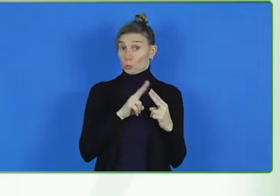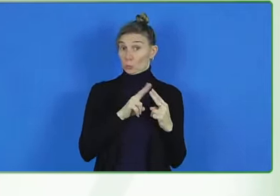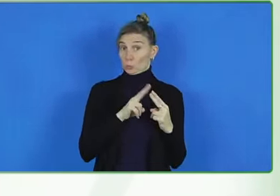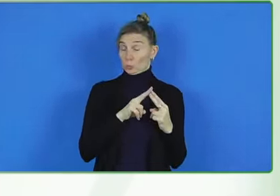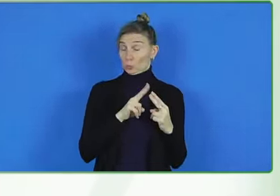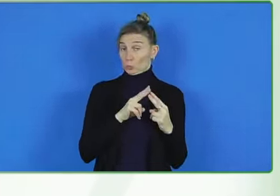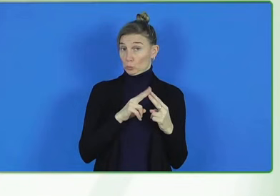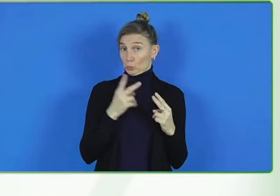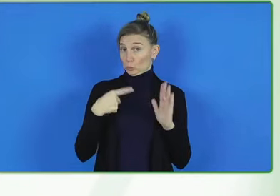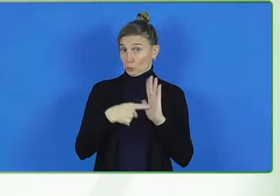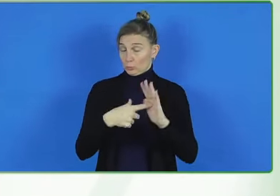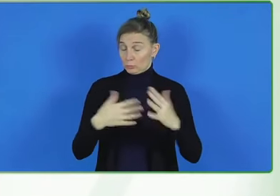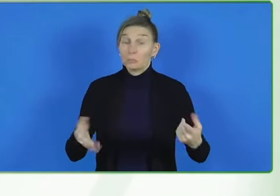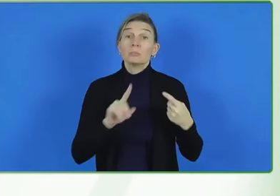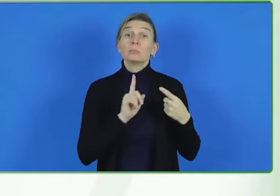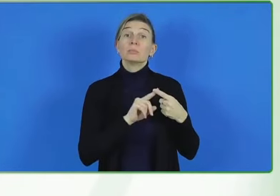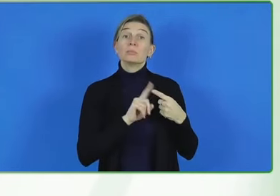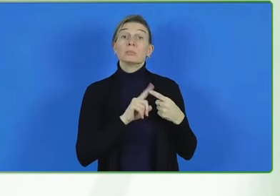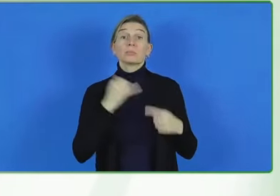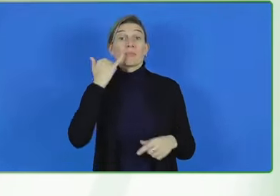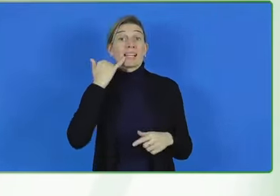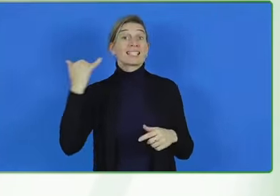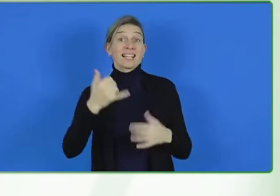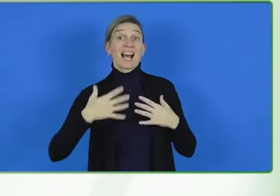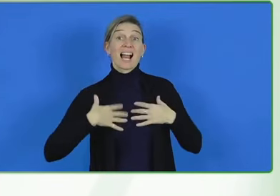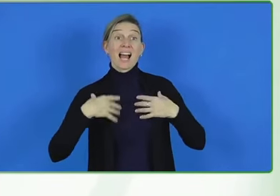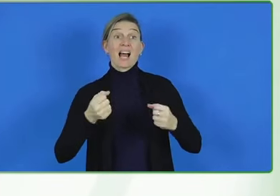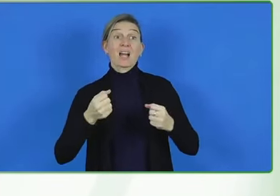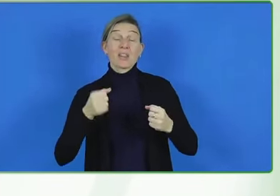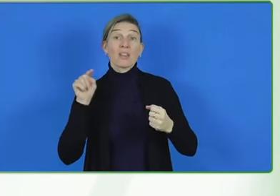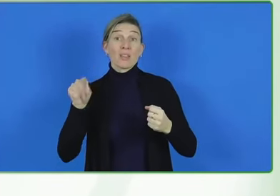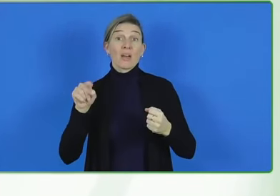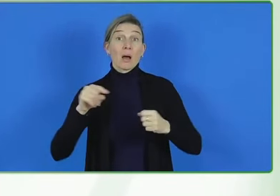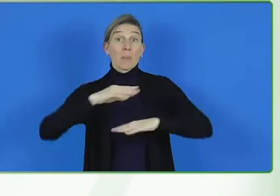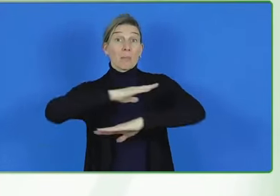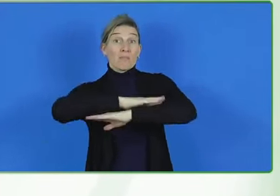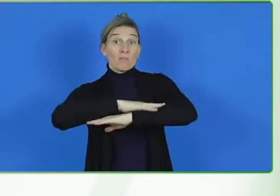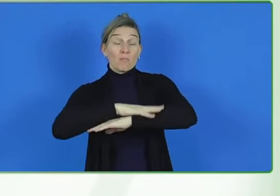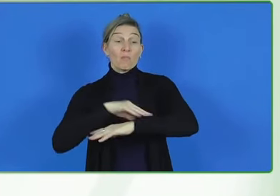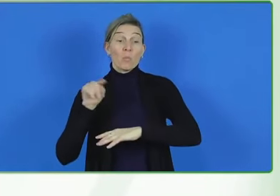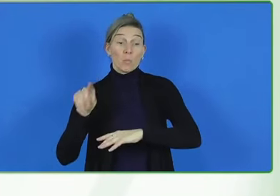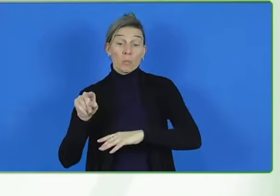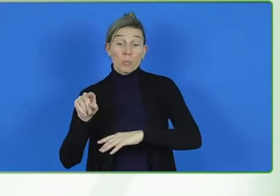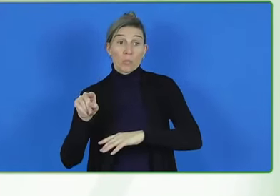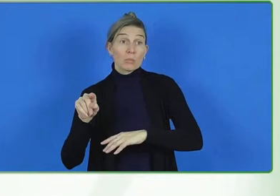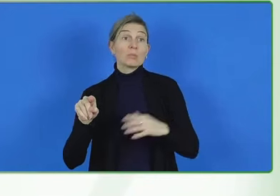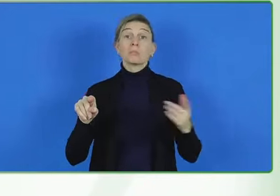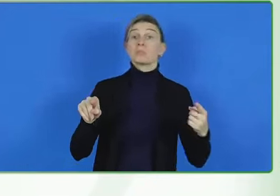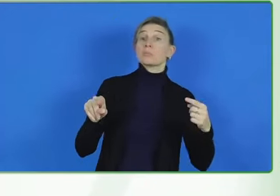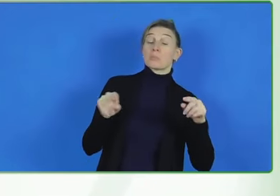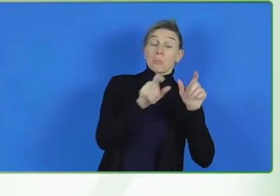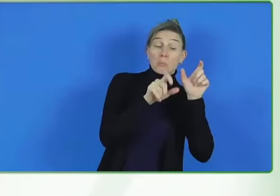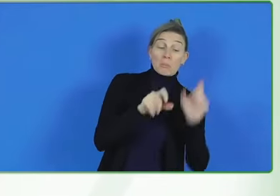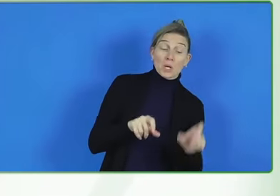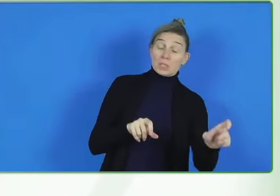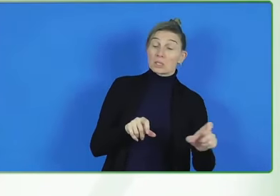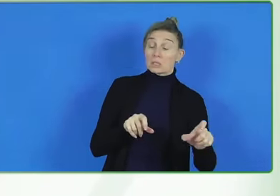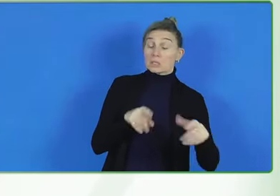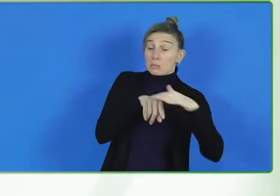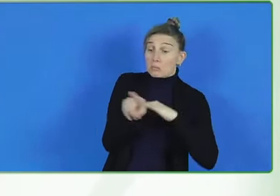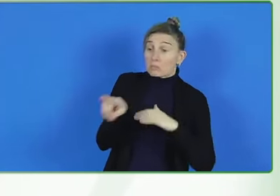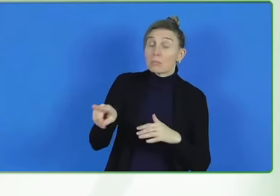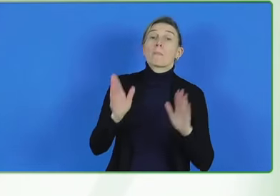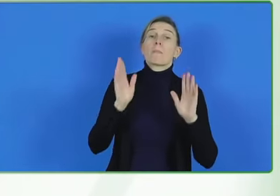one is telehealth platforms should be compatible with assistive devices like screen readers or braille